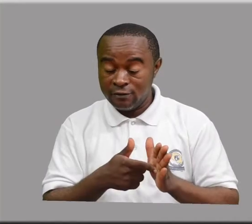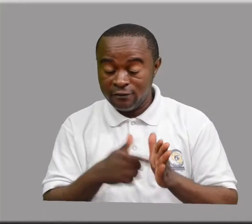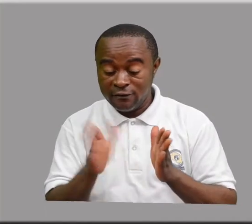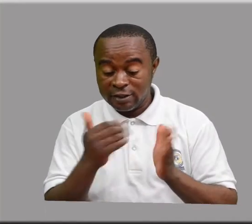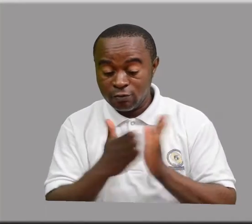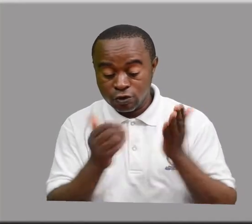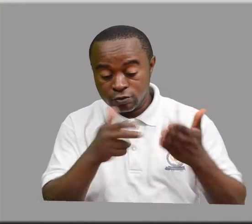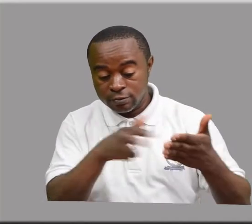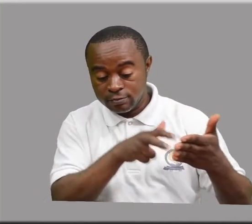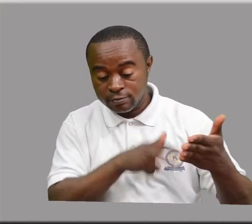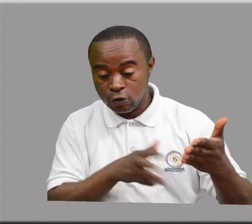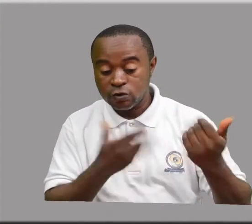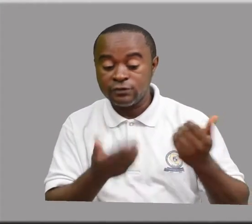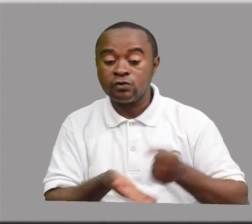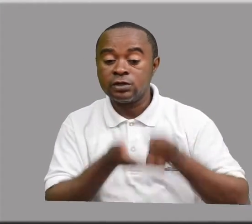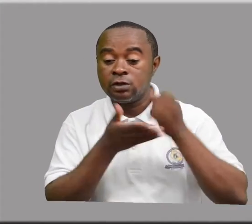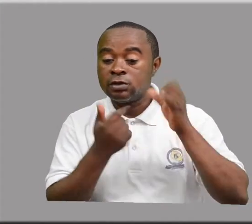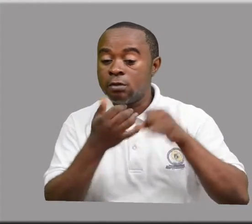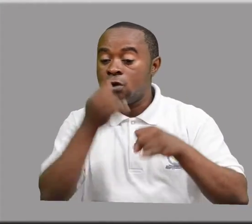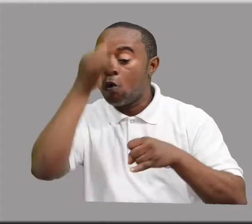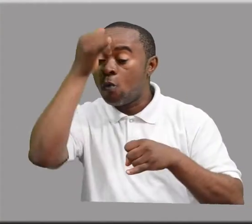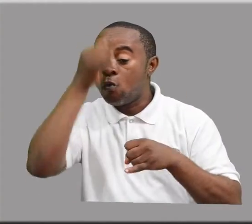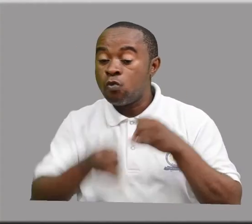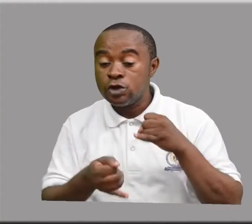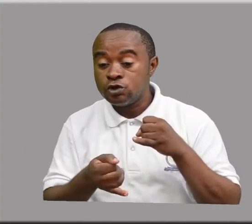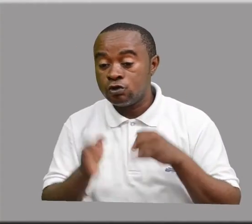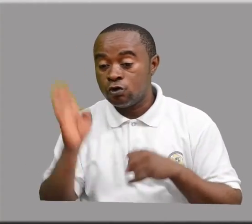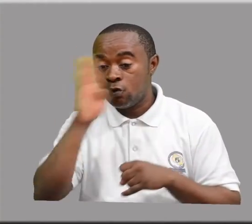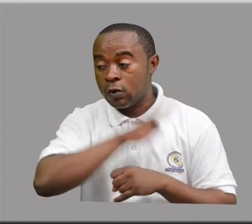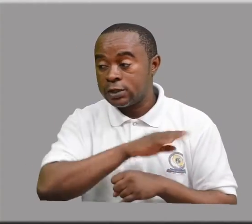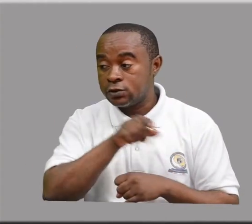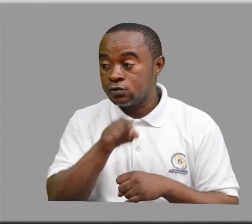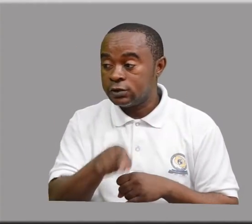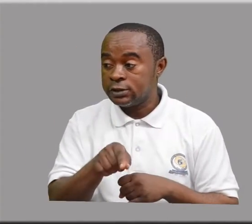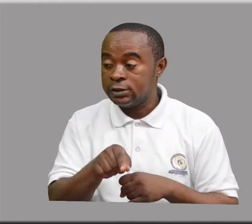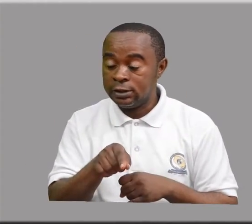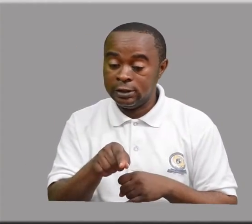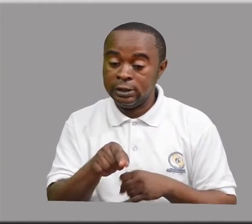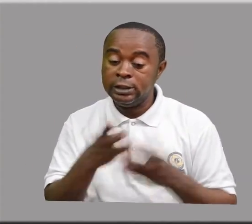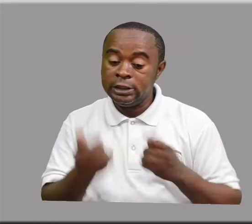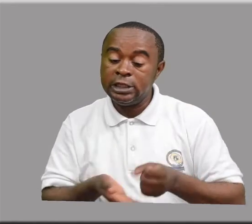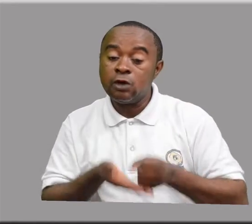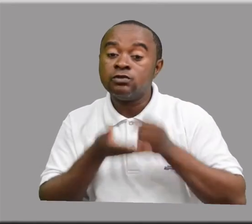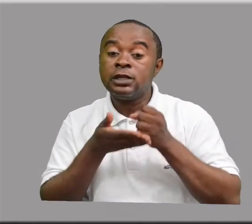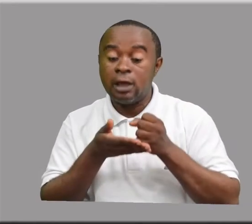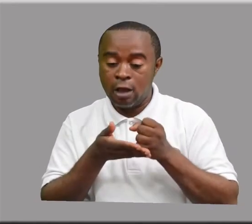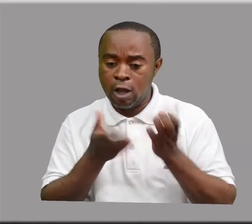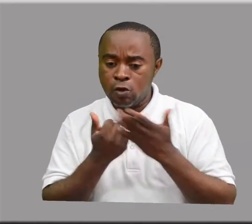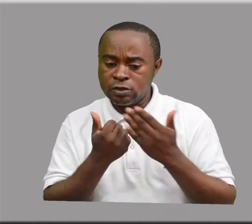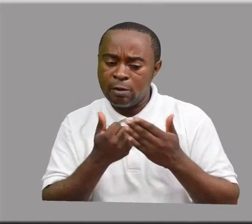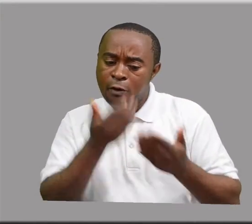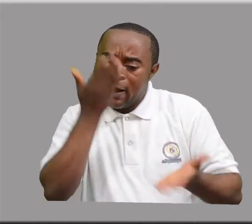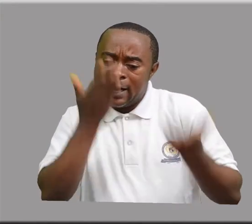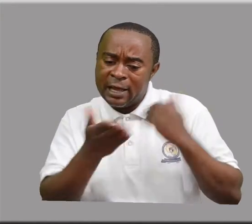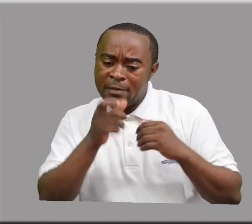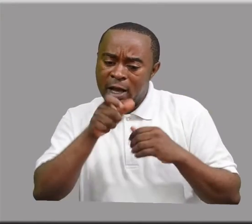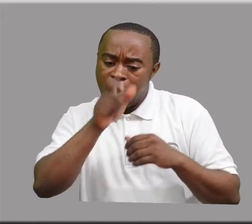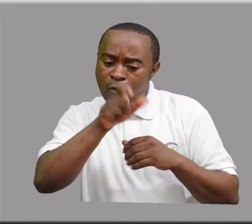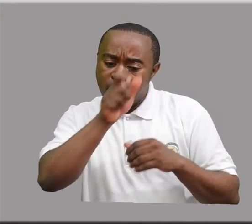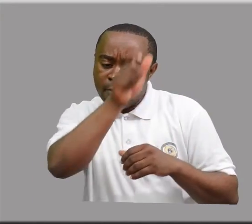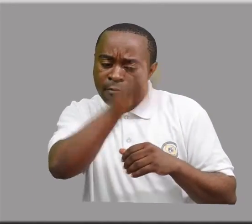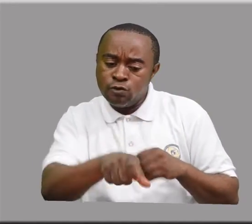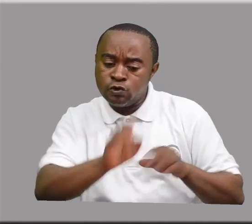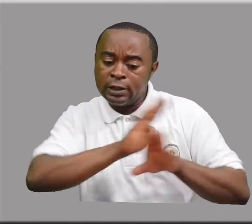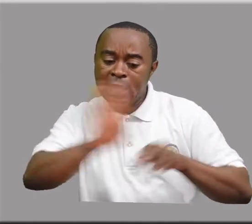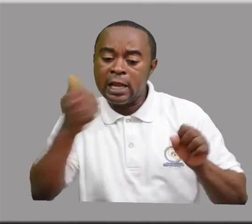research, because at the end of the day you might find that you are replicating what others have already done.